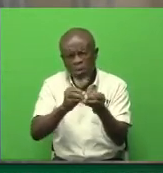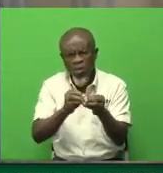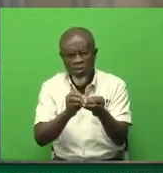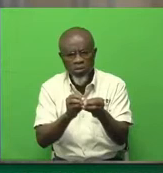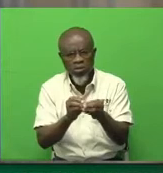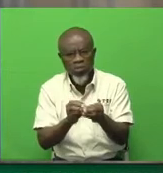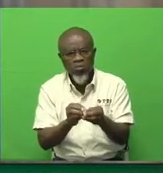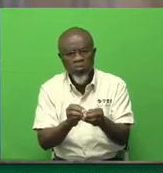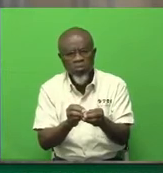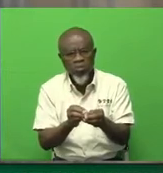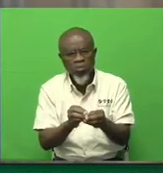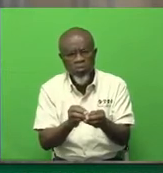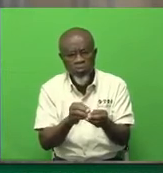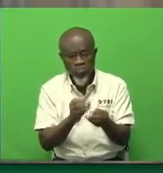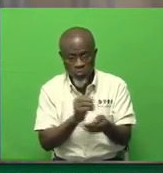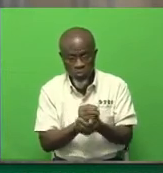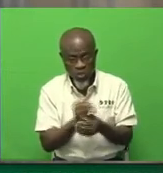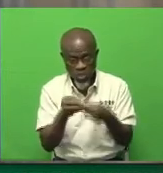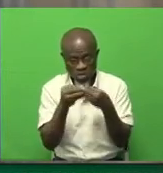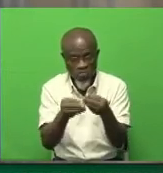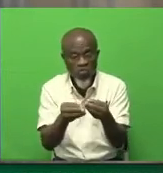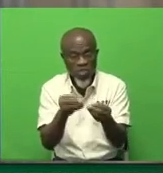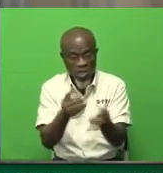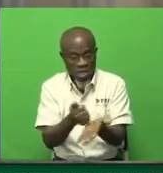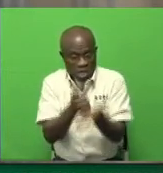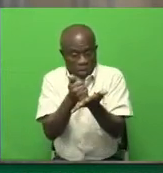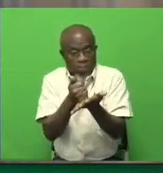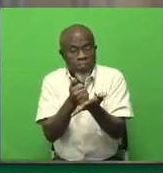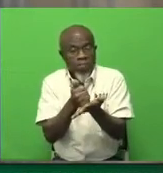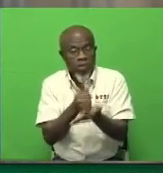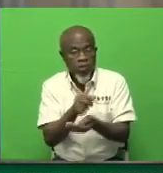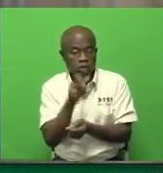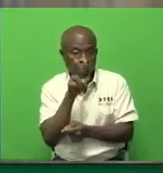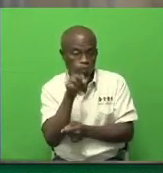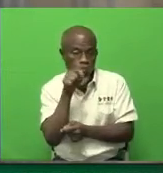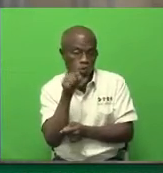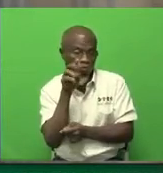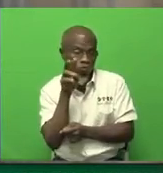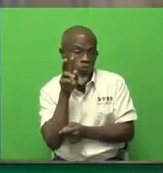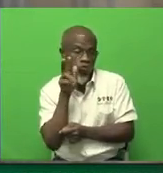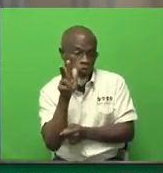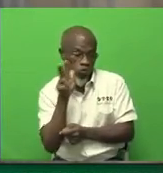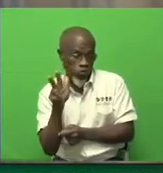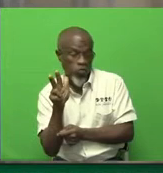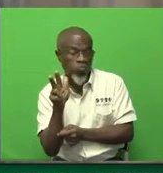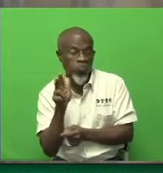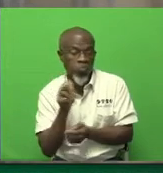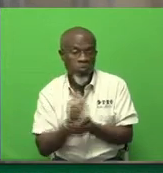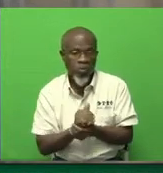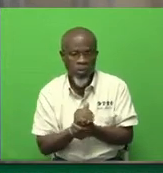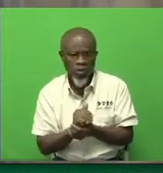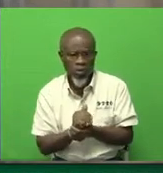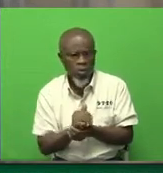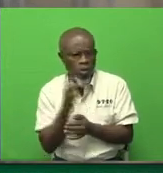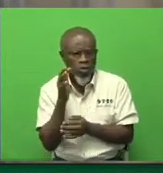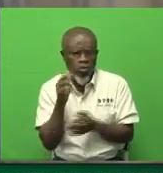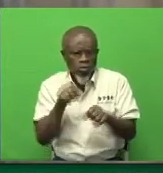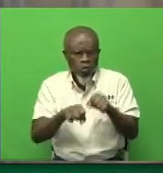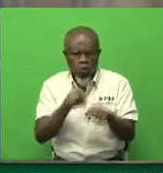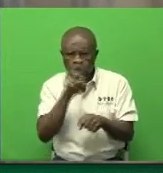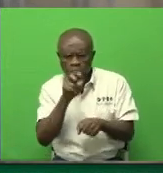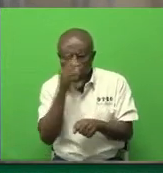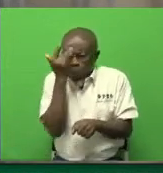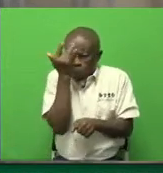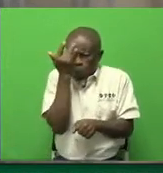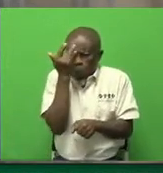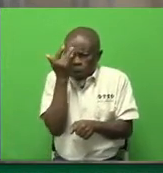to fund the deficit was 2.433 my question then why did the minister